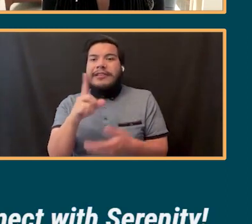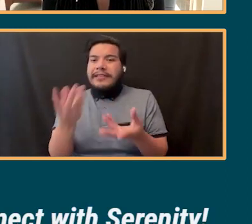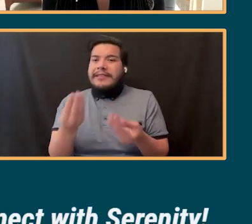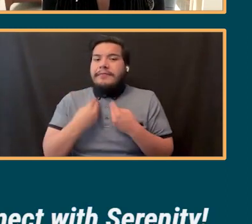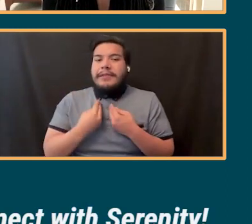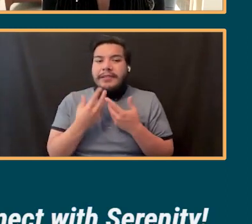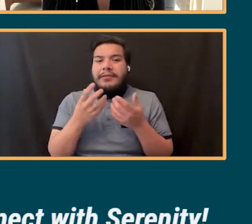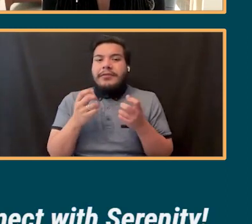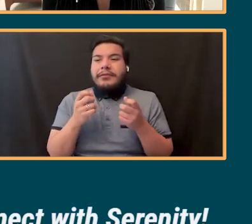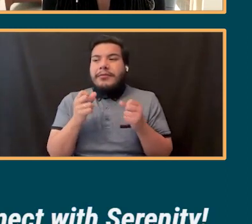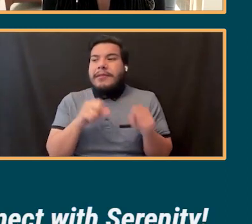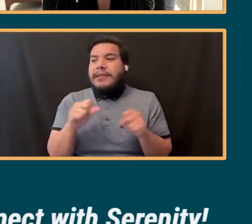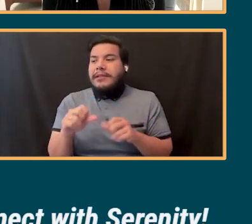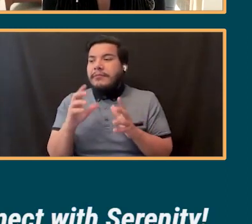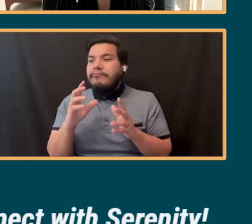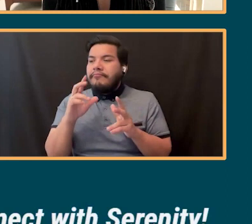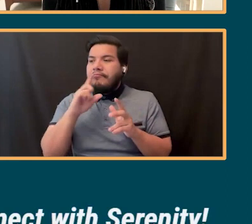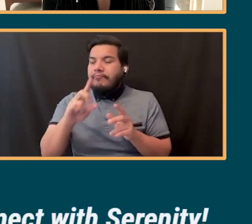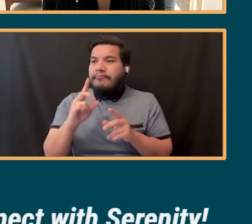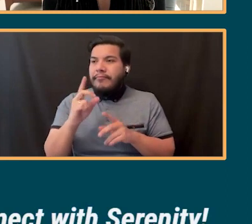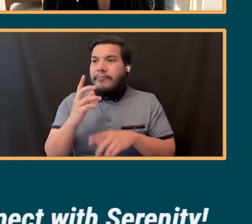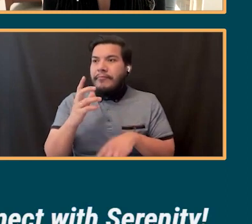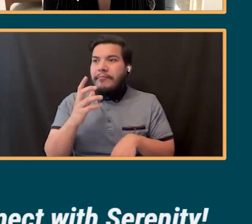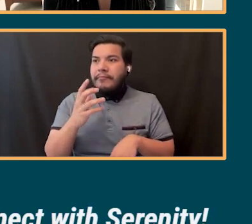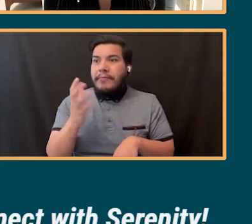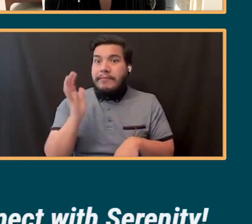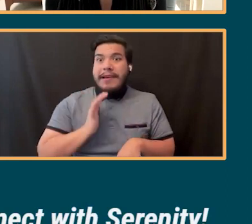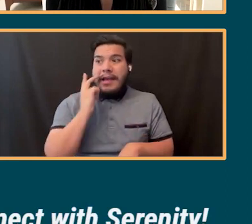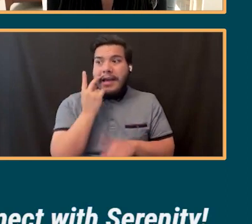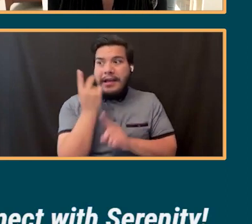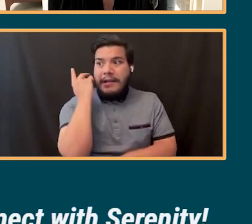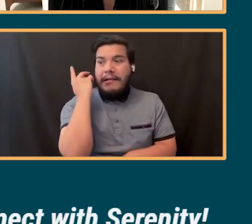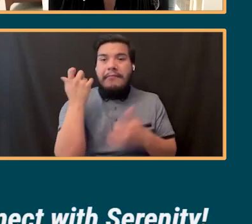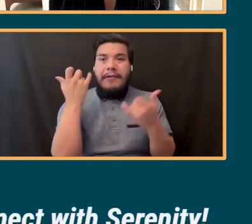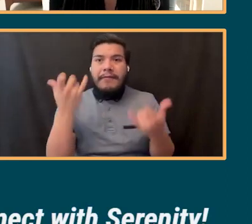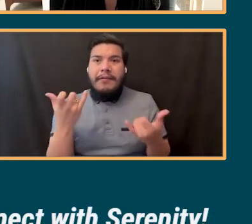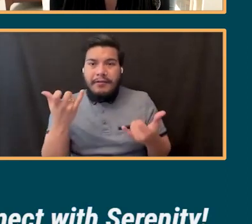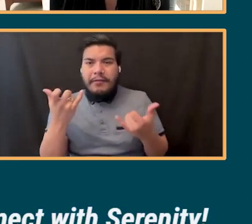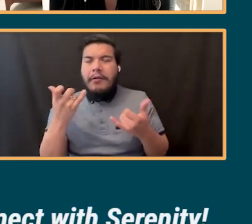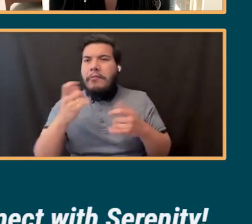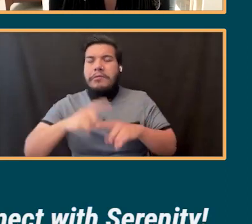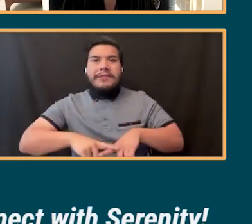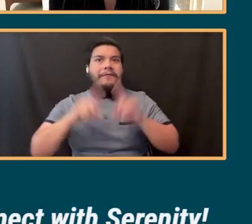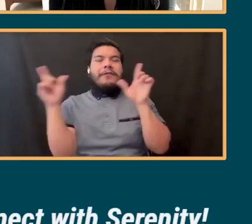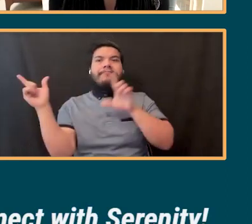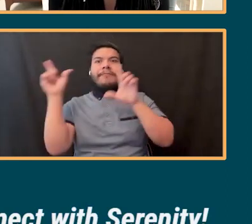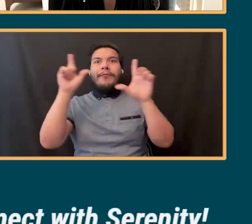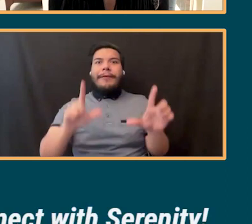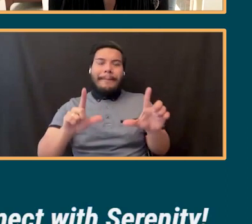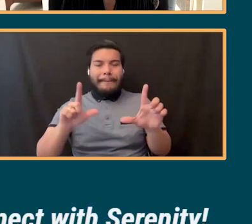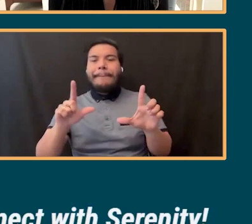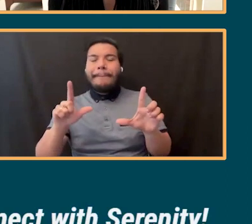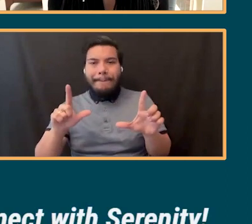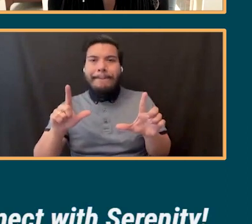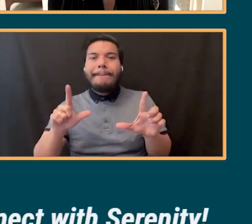ability to look at my past and my present through a completely new lens. It